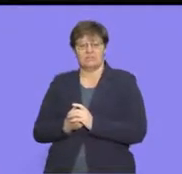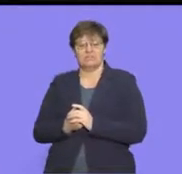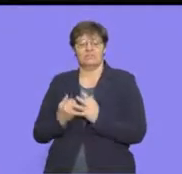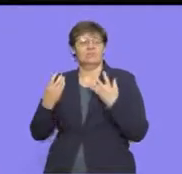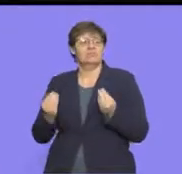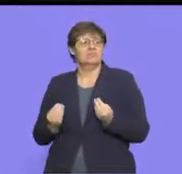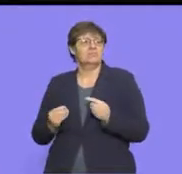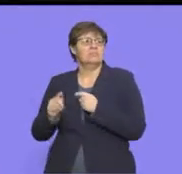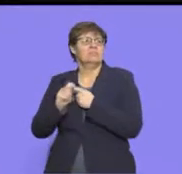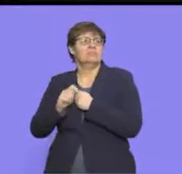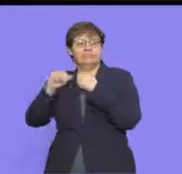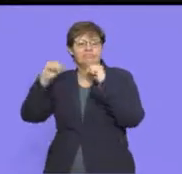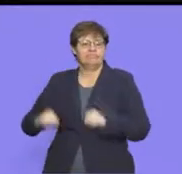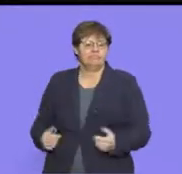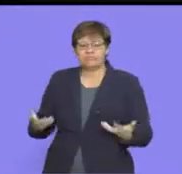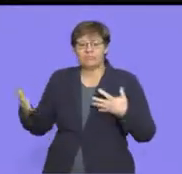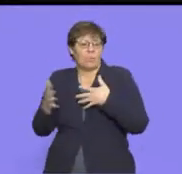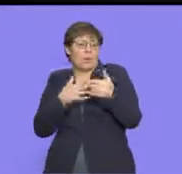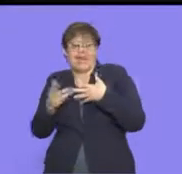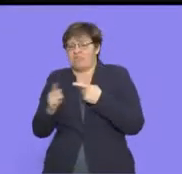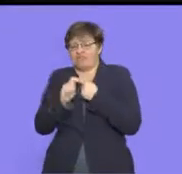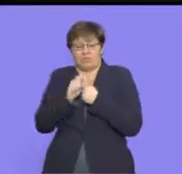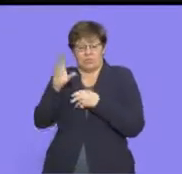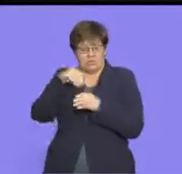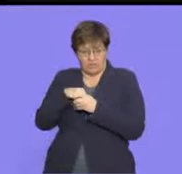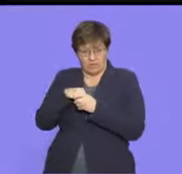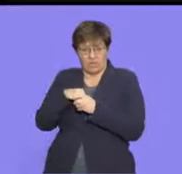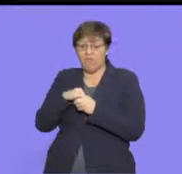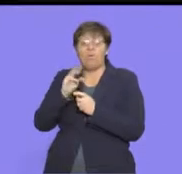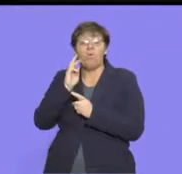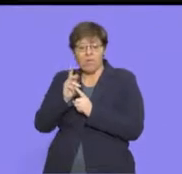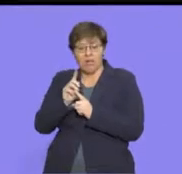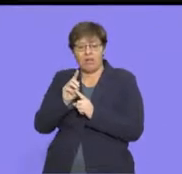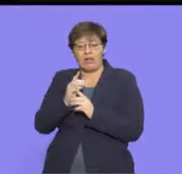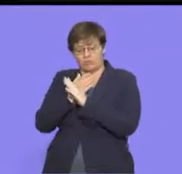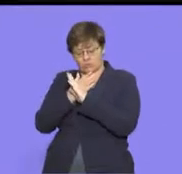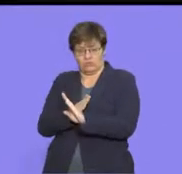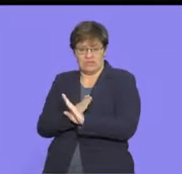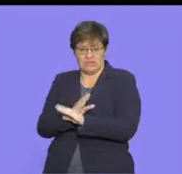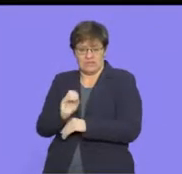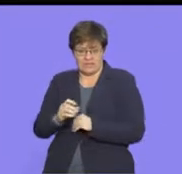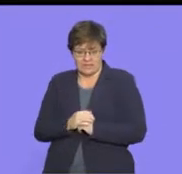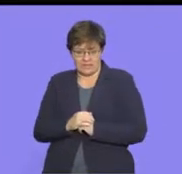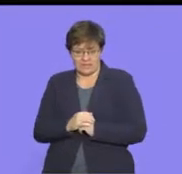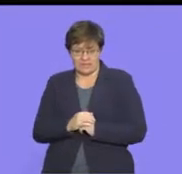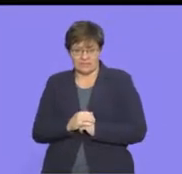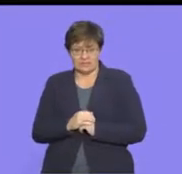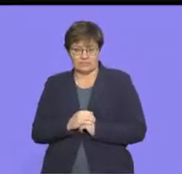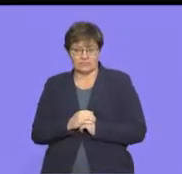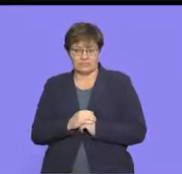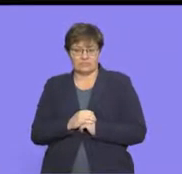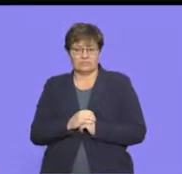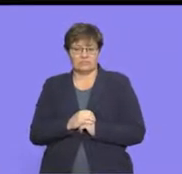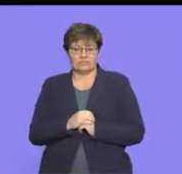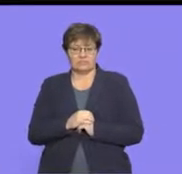you're going to have a transport system where whatever it transports is going to be restricted. Let me use a blue over here, that will